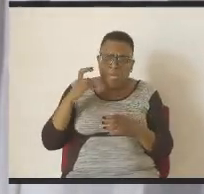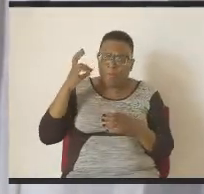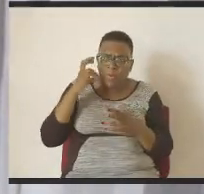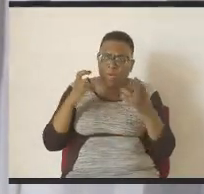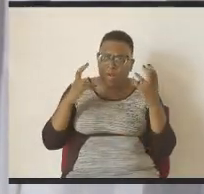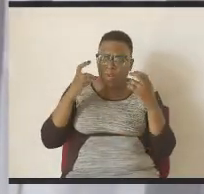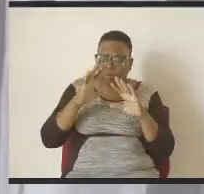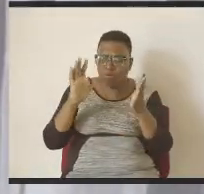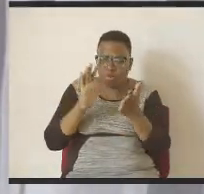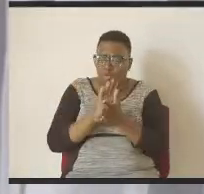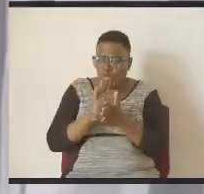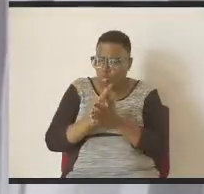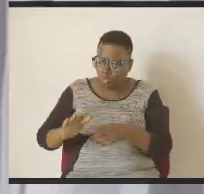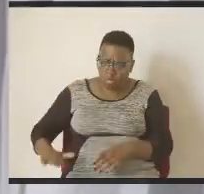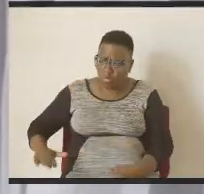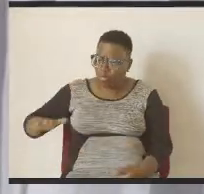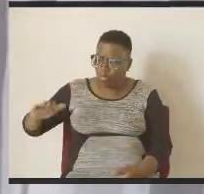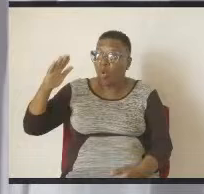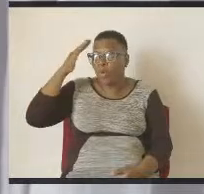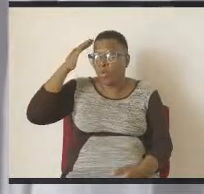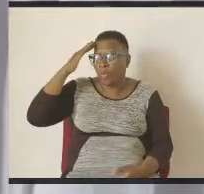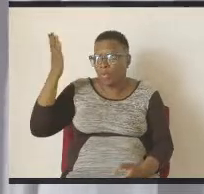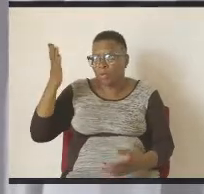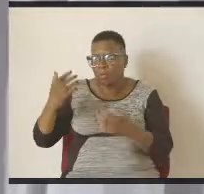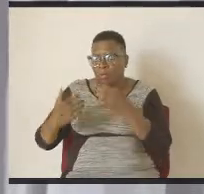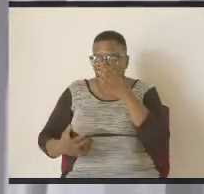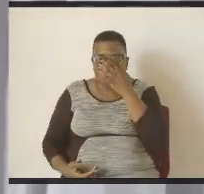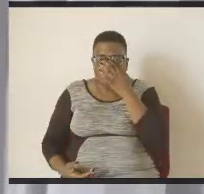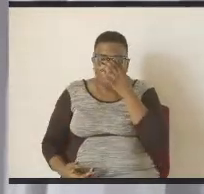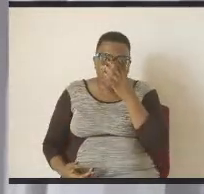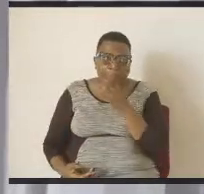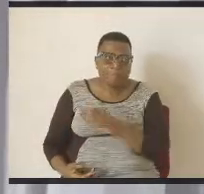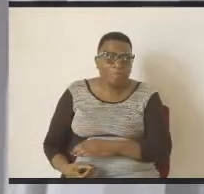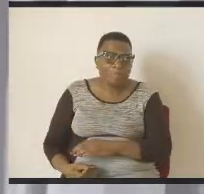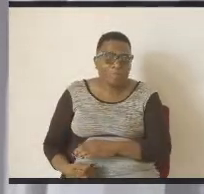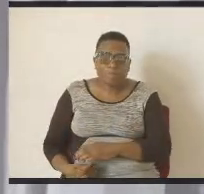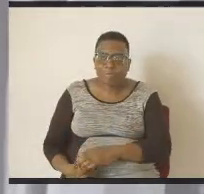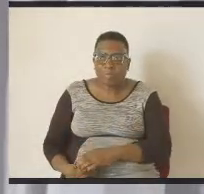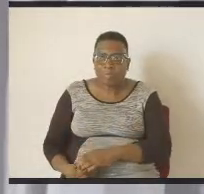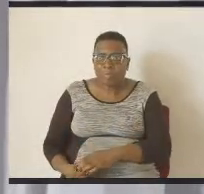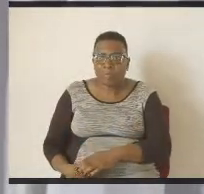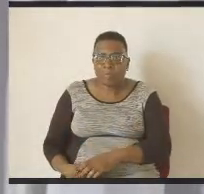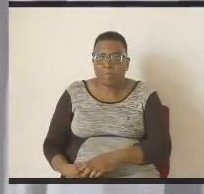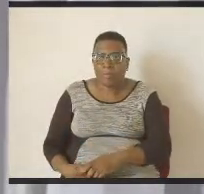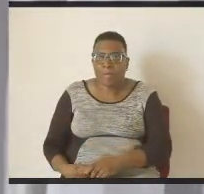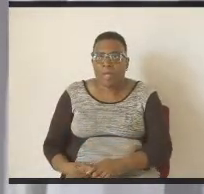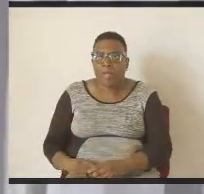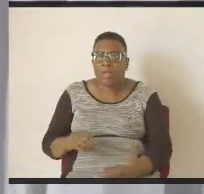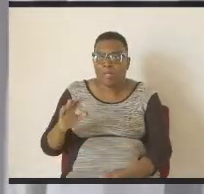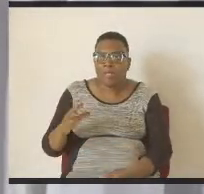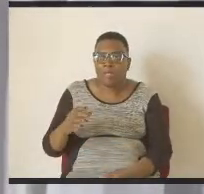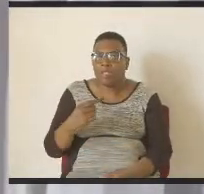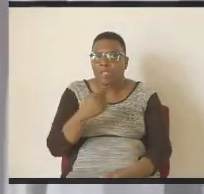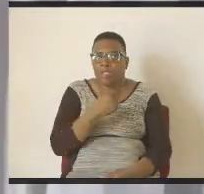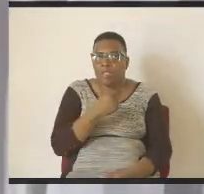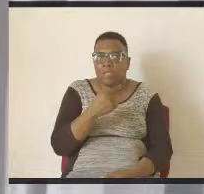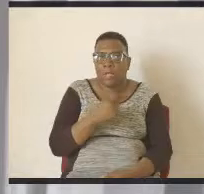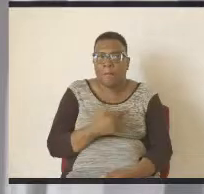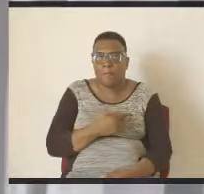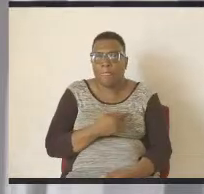Sunday school. And let's be honest here. I really was wrestling. Just think about this. Talk about getting used to